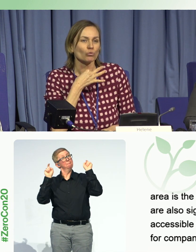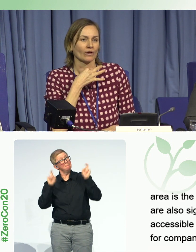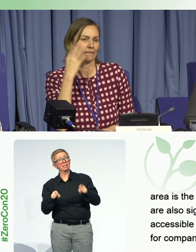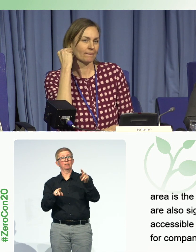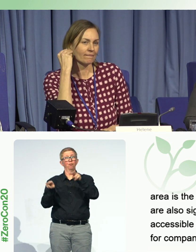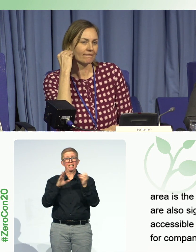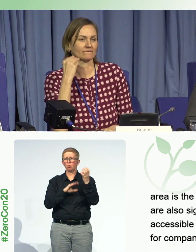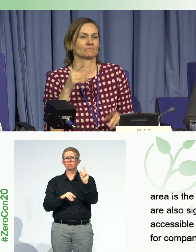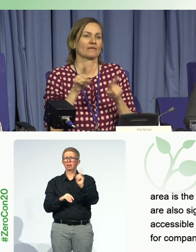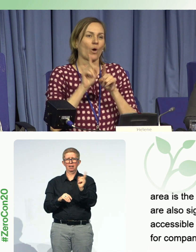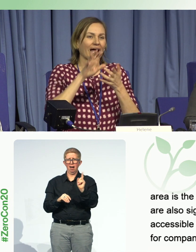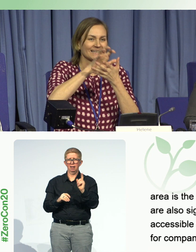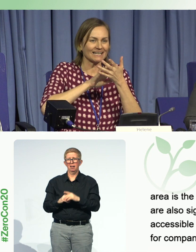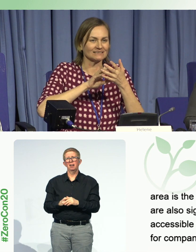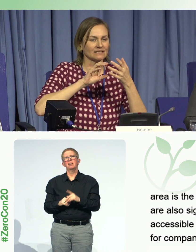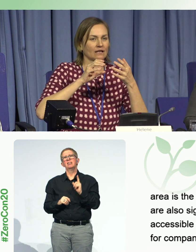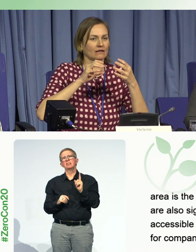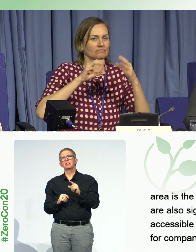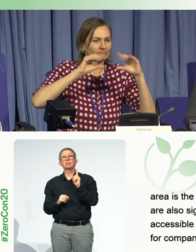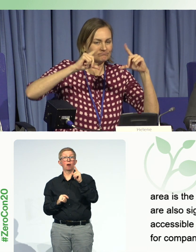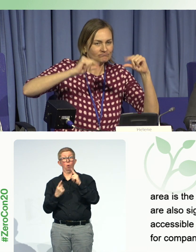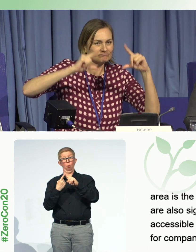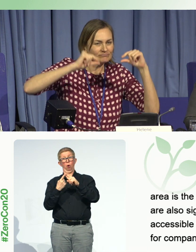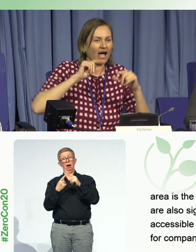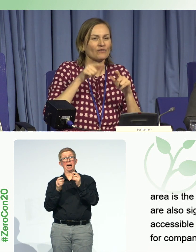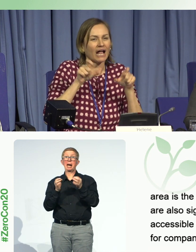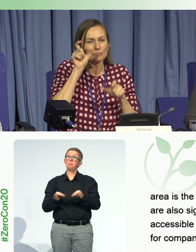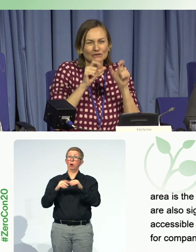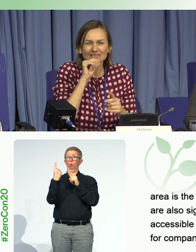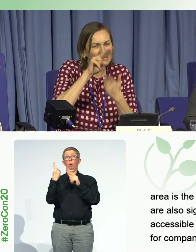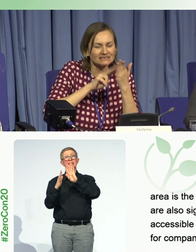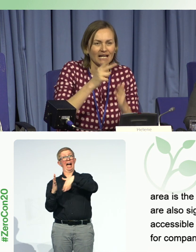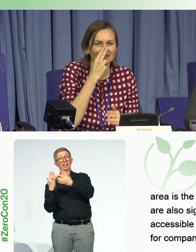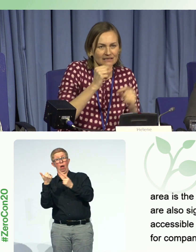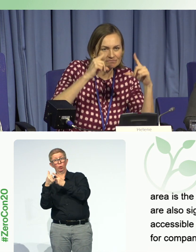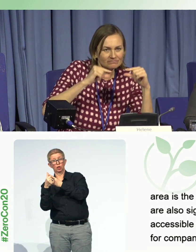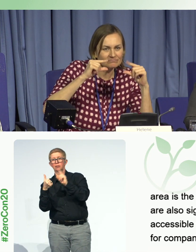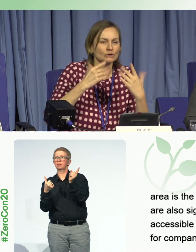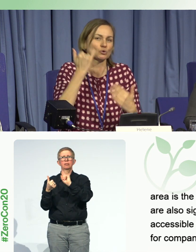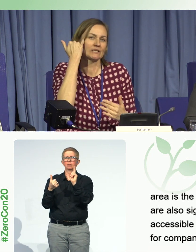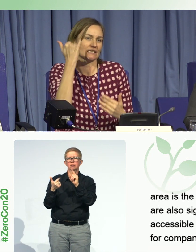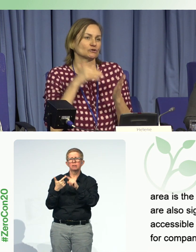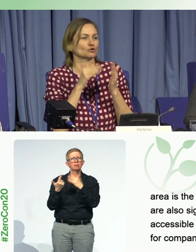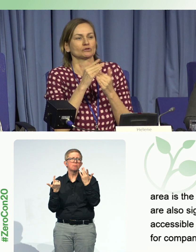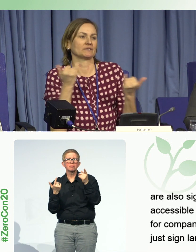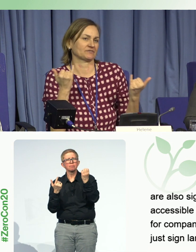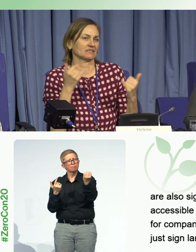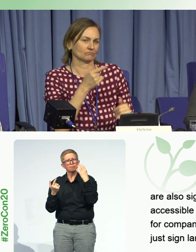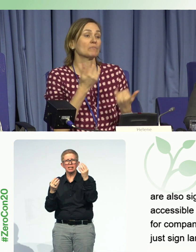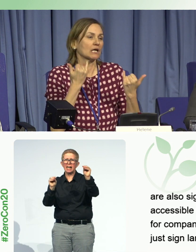And it's not just sign language videos, but also descriptors that